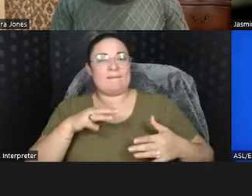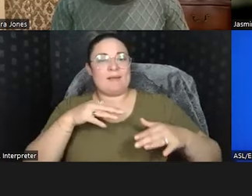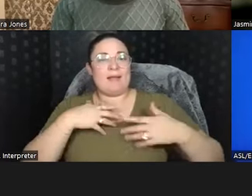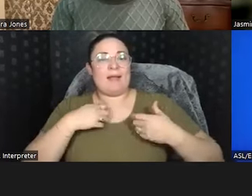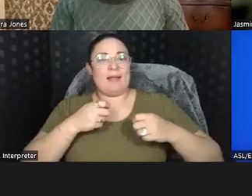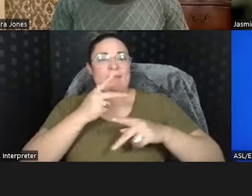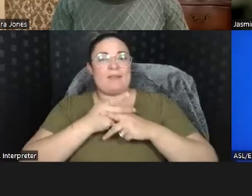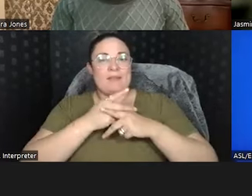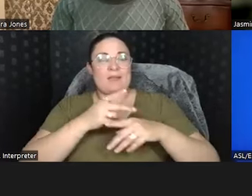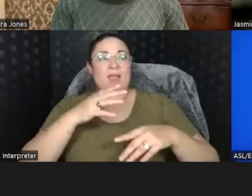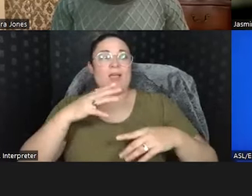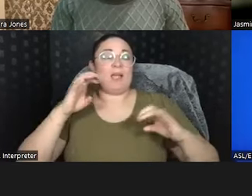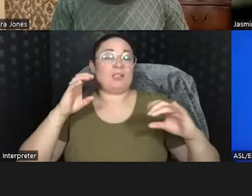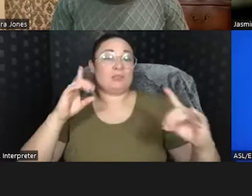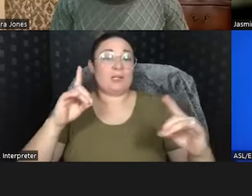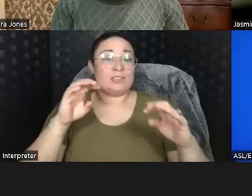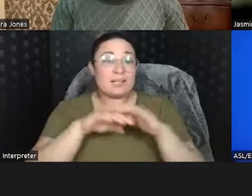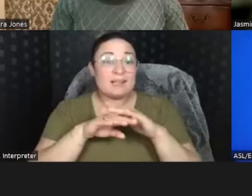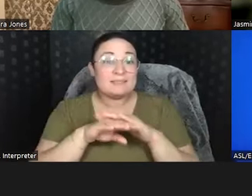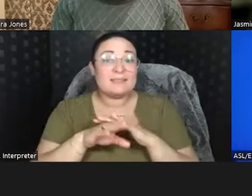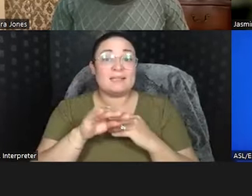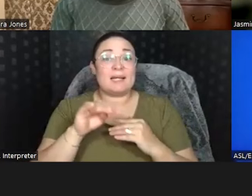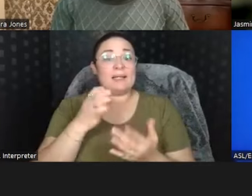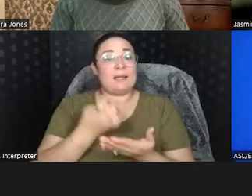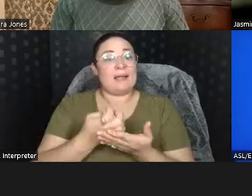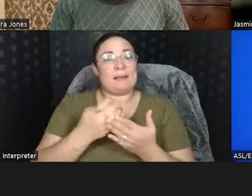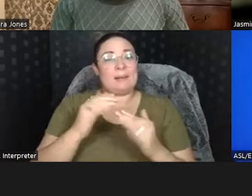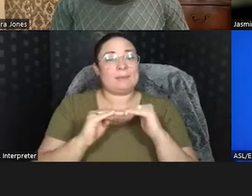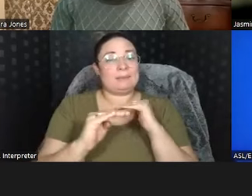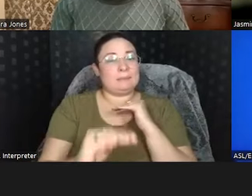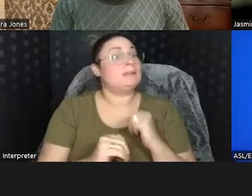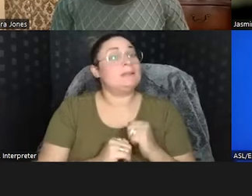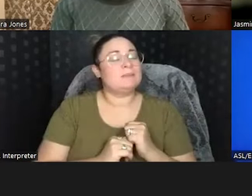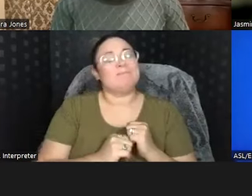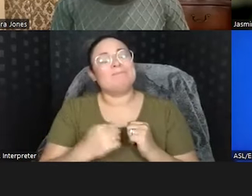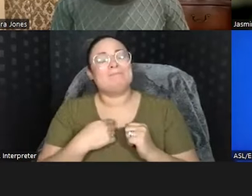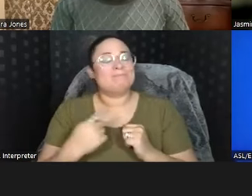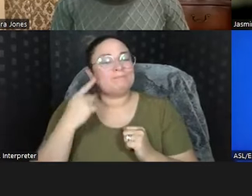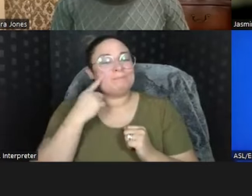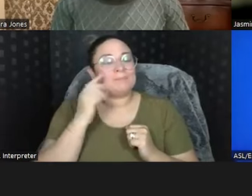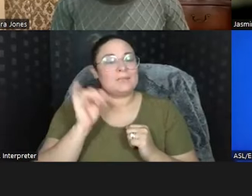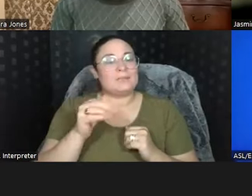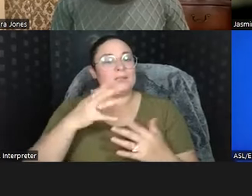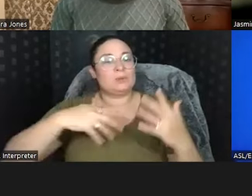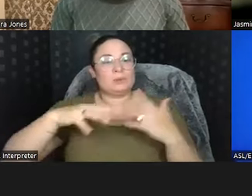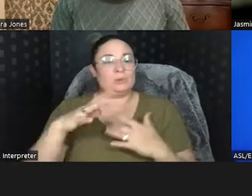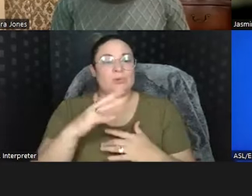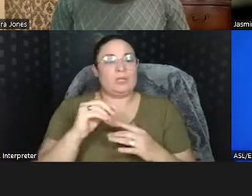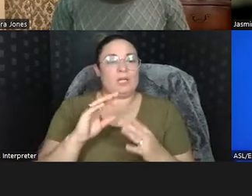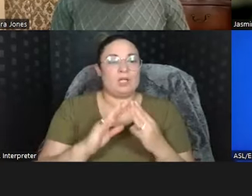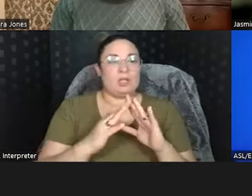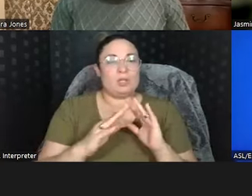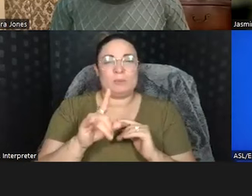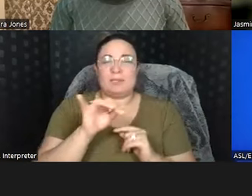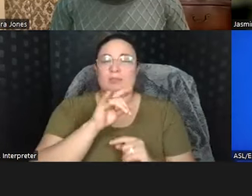access, education access and quality, and also economic stability. I think that the social and community context is really one